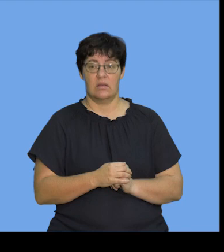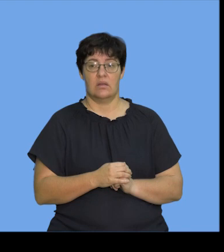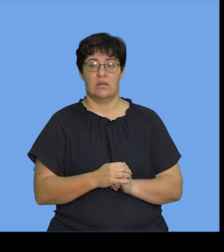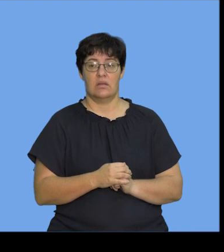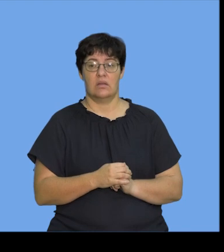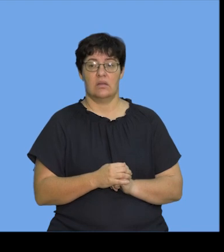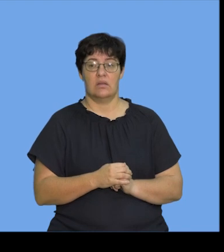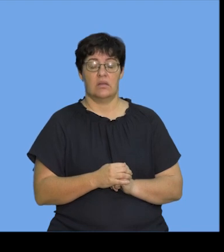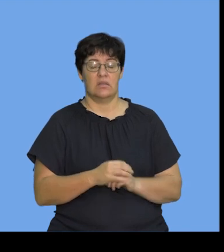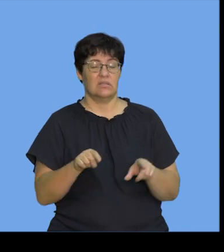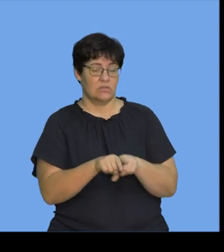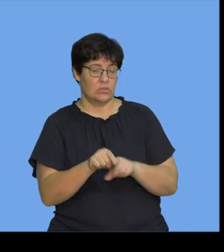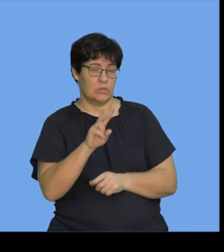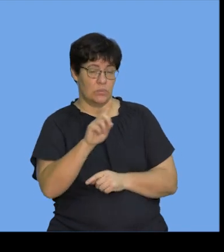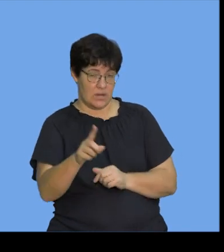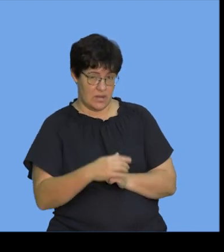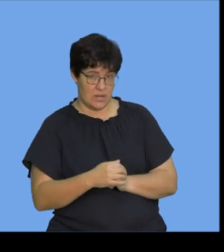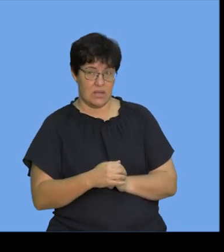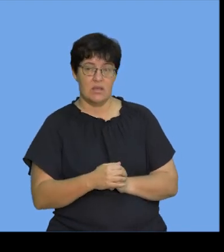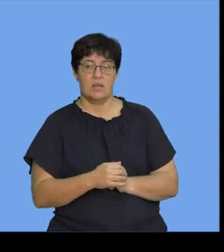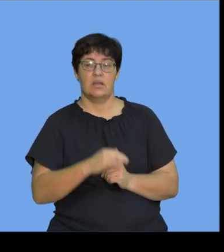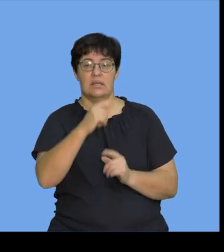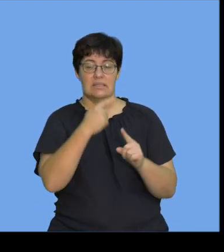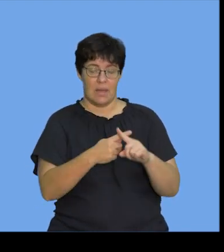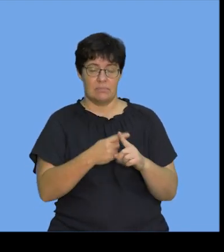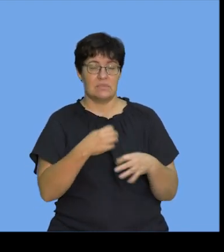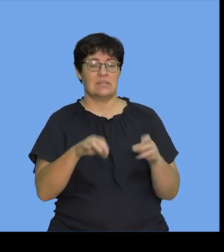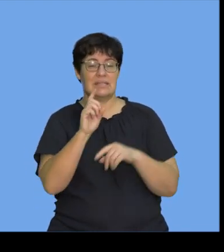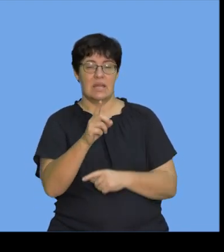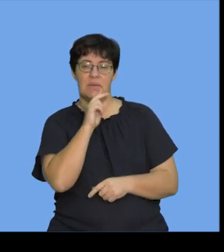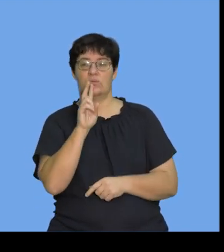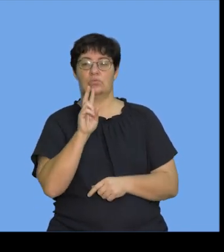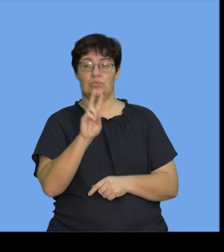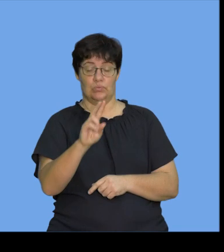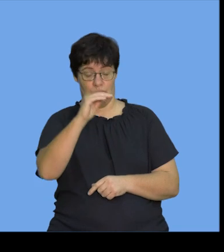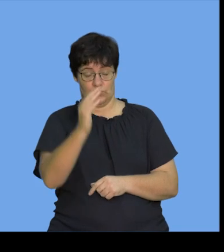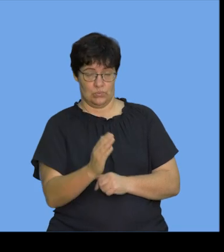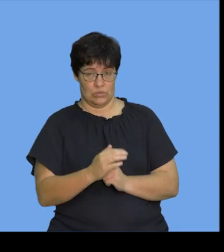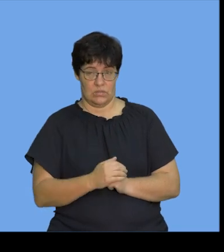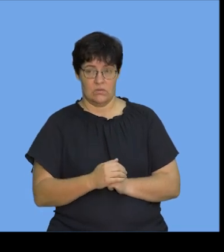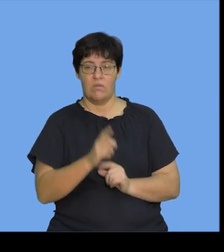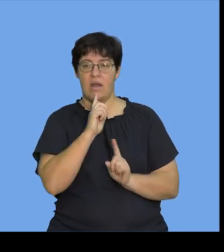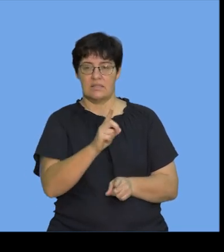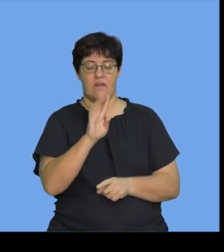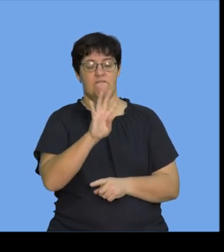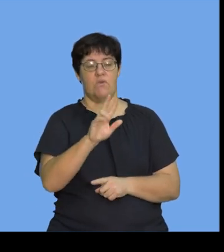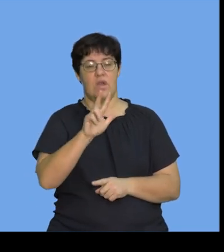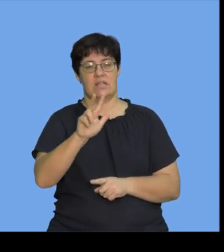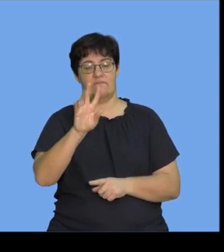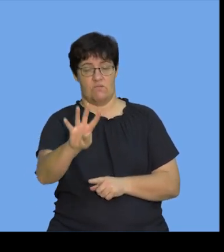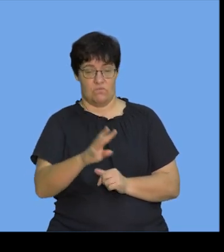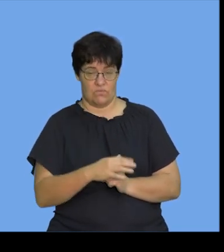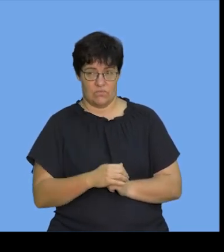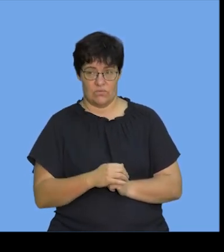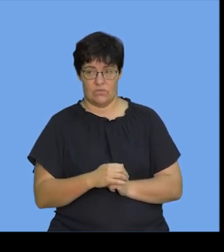is, multiplied by the value of d we said was 2. Close your bracket, your answer is 484. So